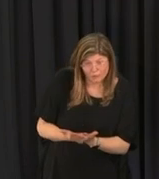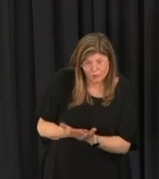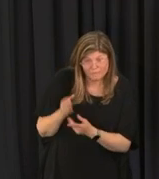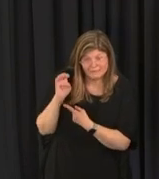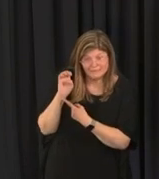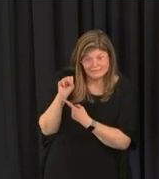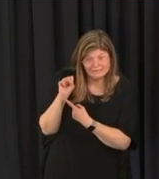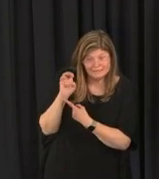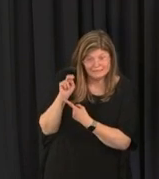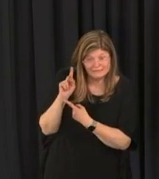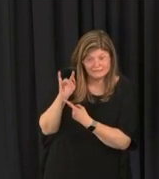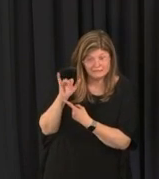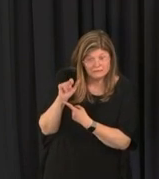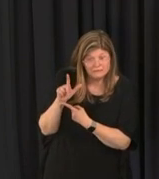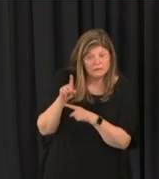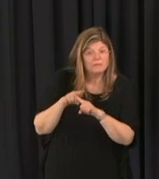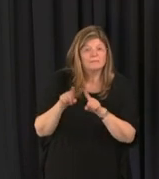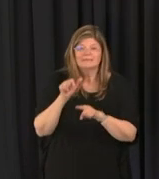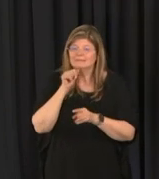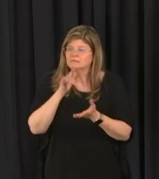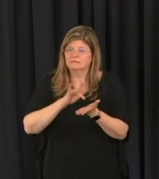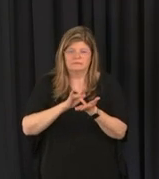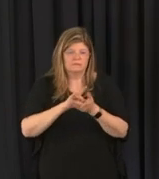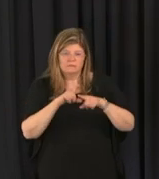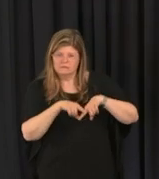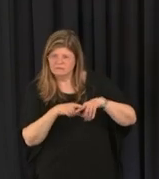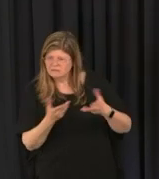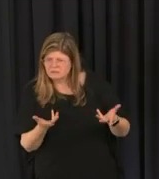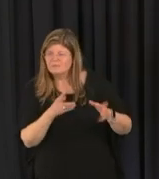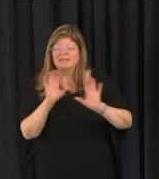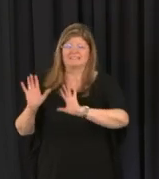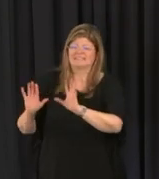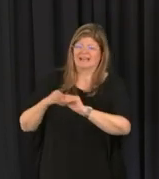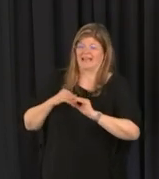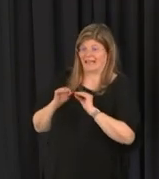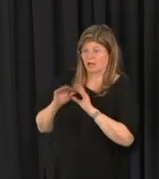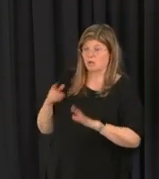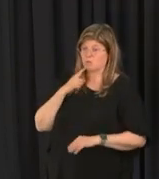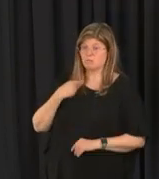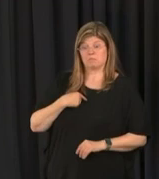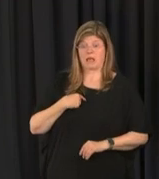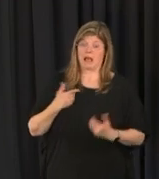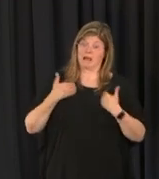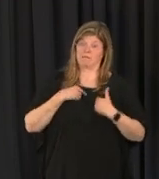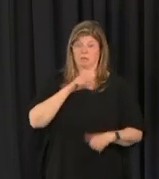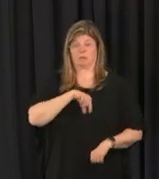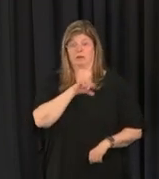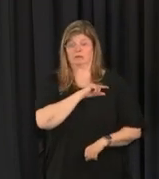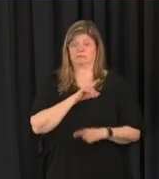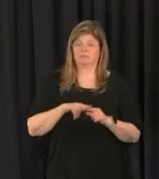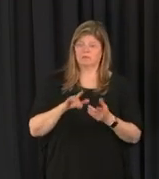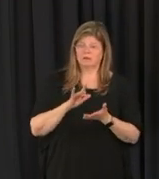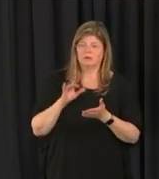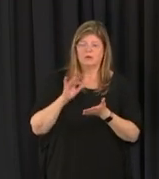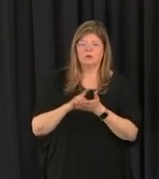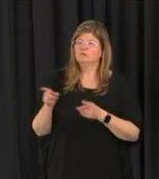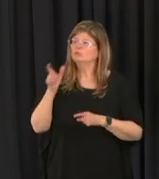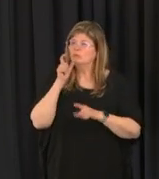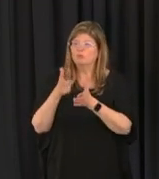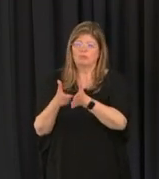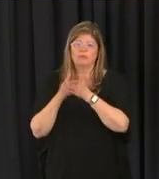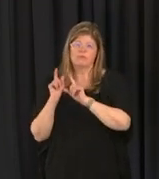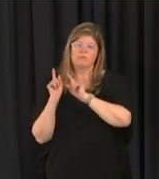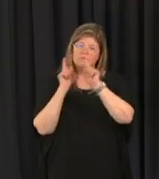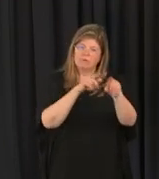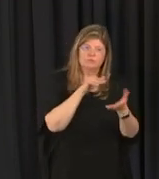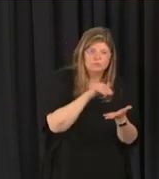me be clear on that. An individual attests to their qualifying medical condition. They are not required to go to their doctor and to